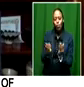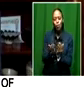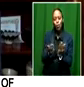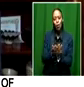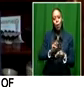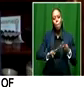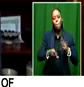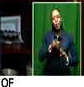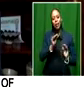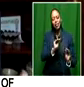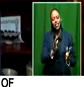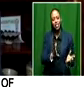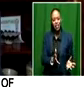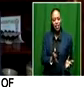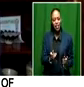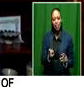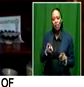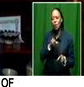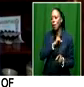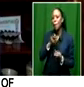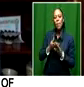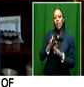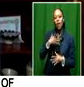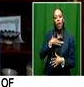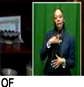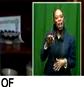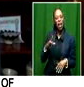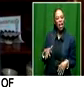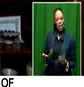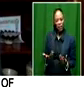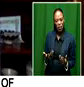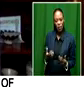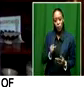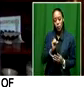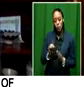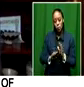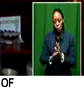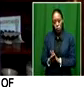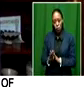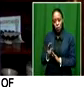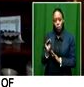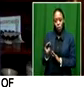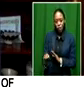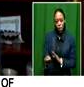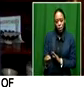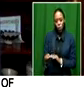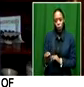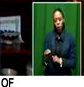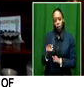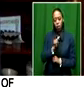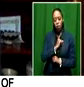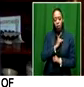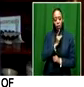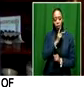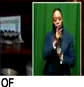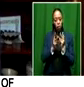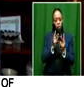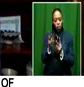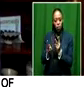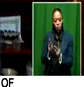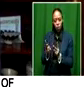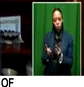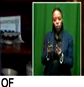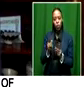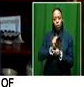teachers who never loved mathematics. So I think there's an improvement in terms of how we see, how we train